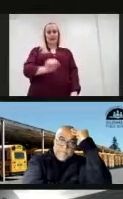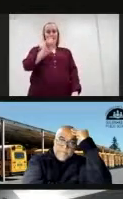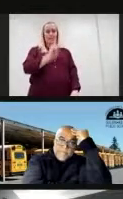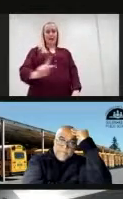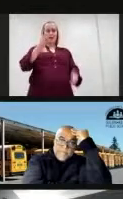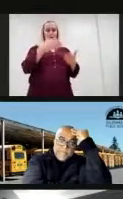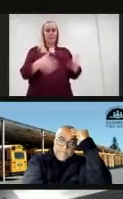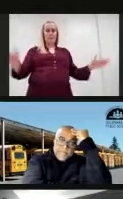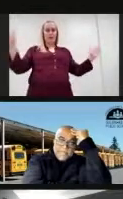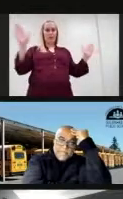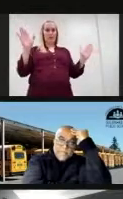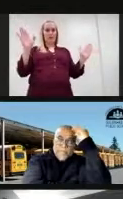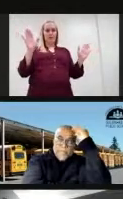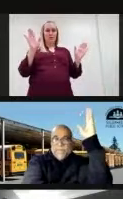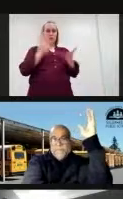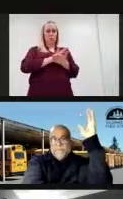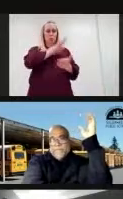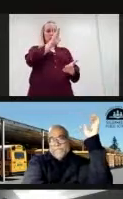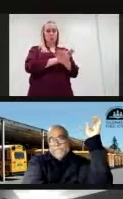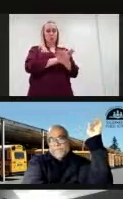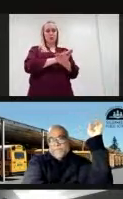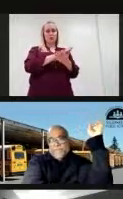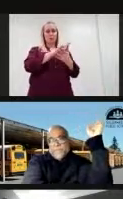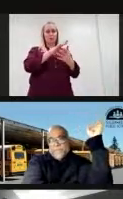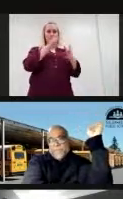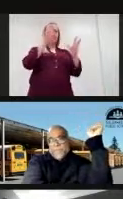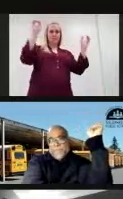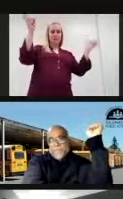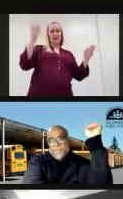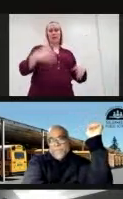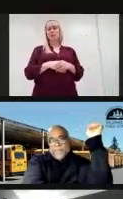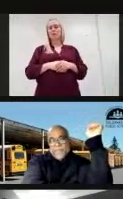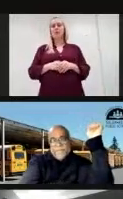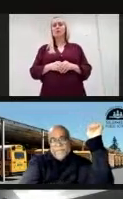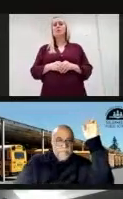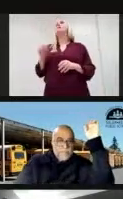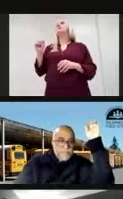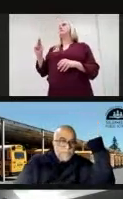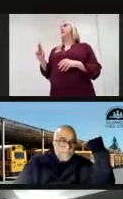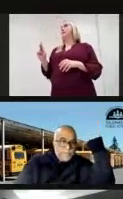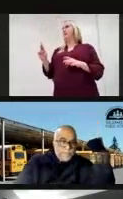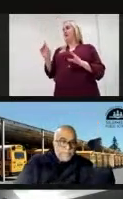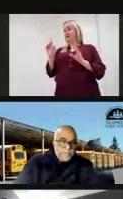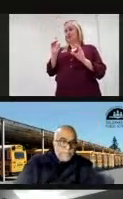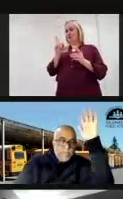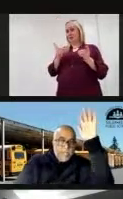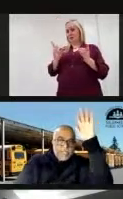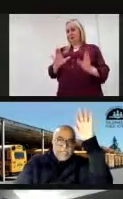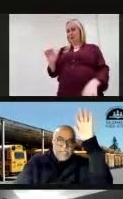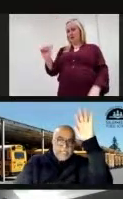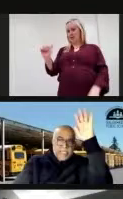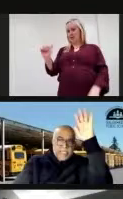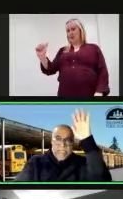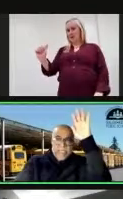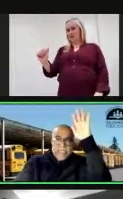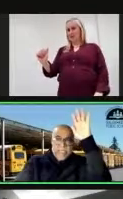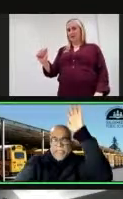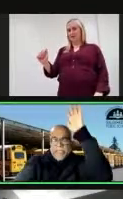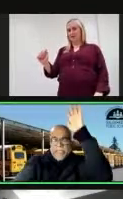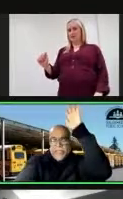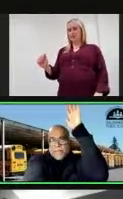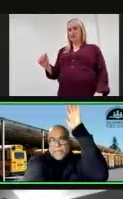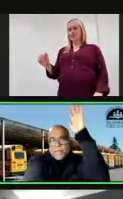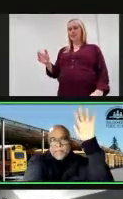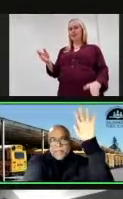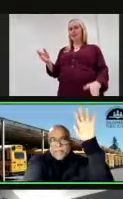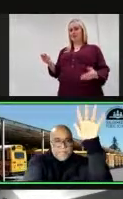for next superintendent. So the title of it. Okay. So Director Avila. I second.